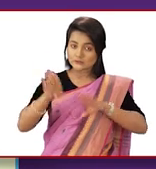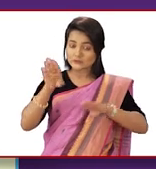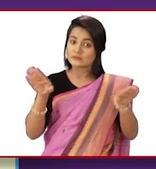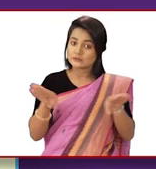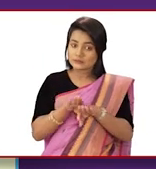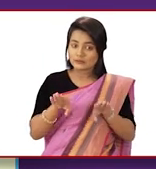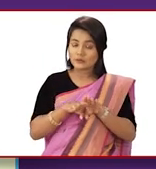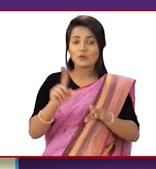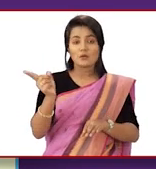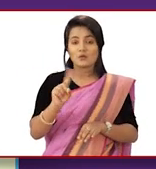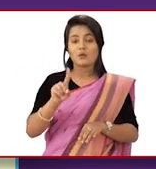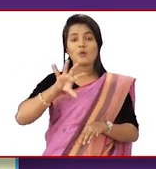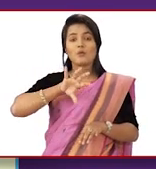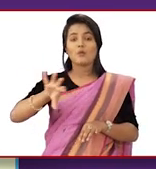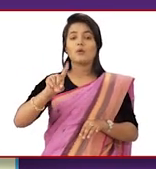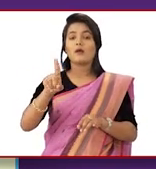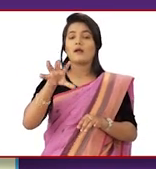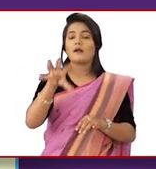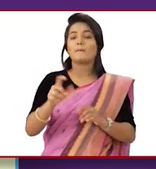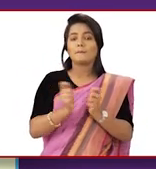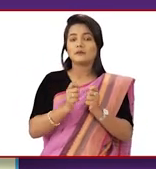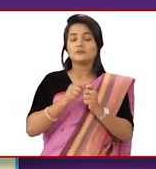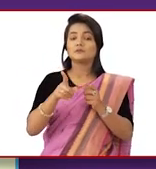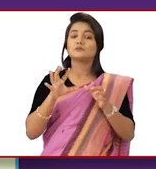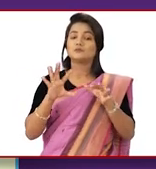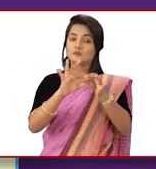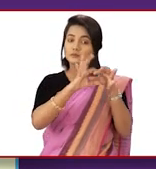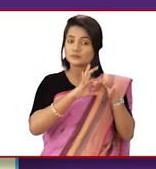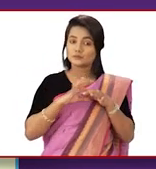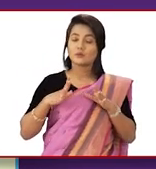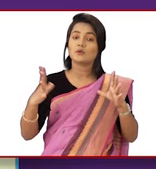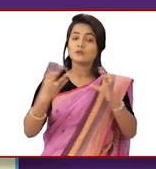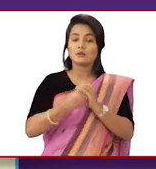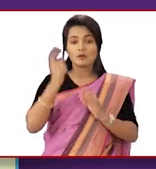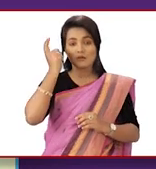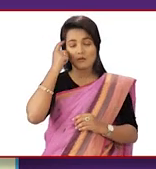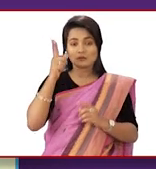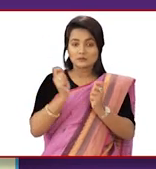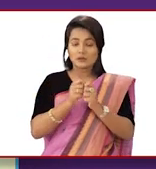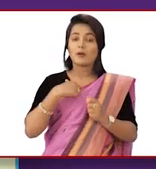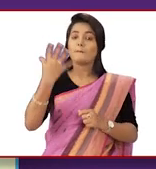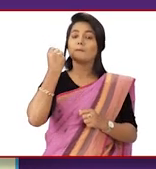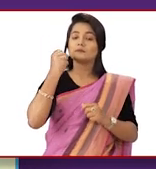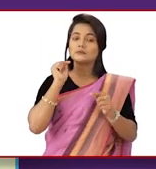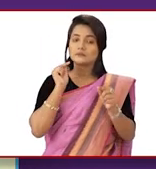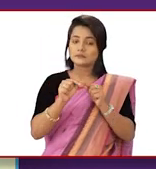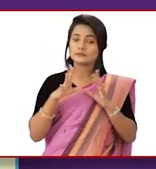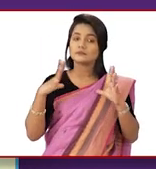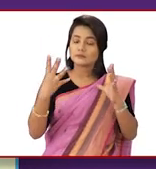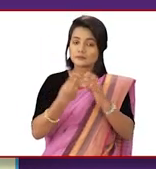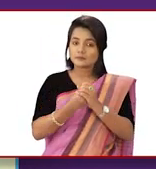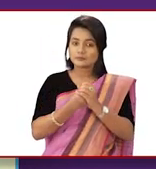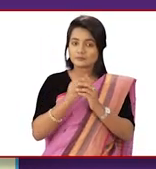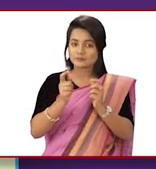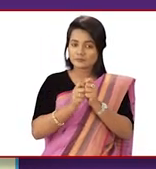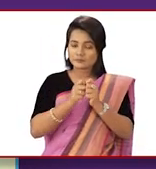it, not just when it suits them or when it's relatable to them. So we see lots of men talking about when they become fathers, all of a sudden